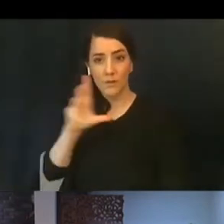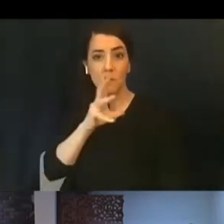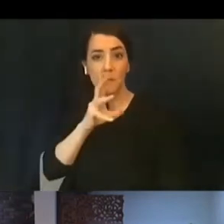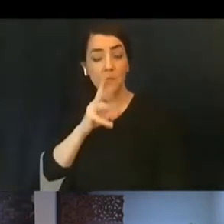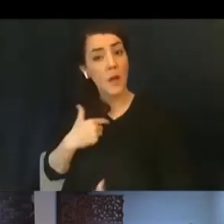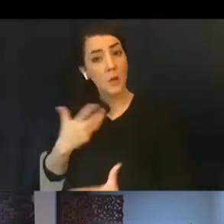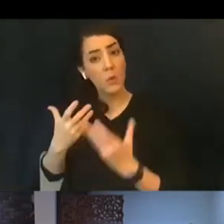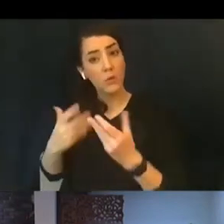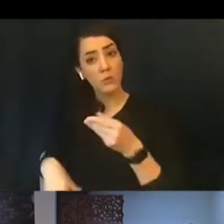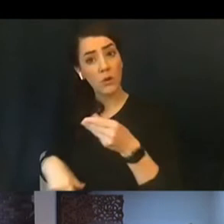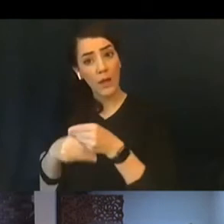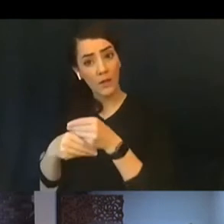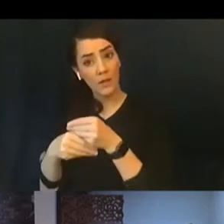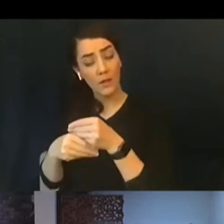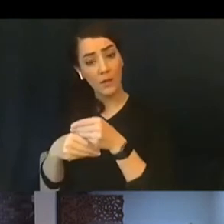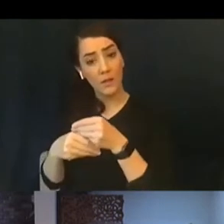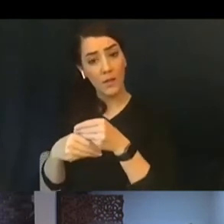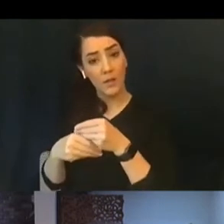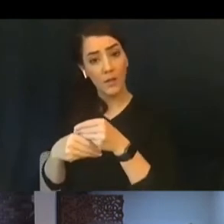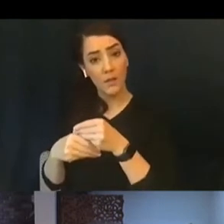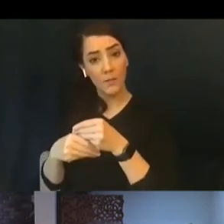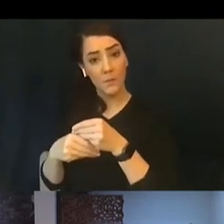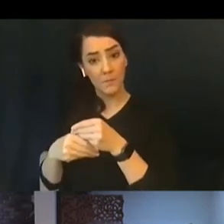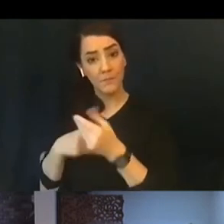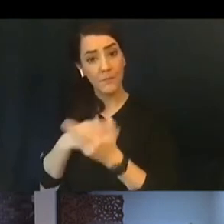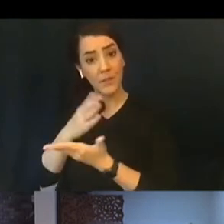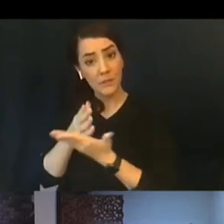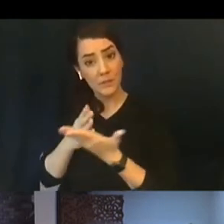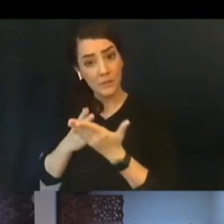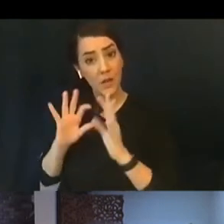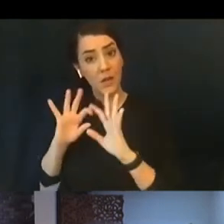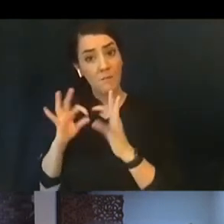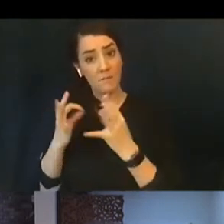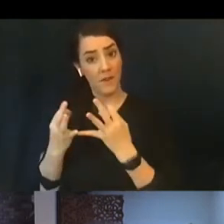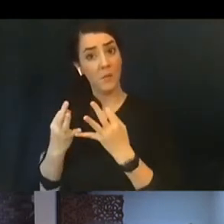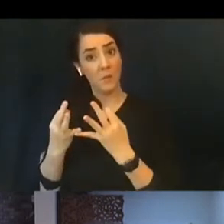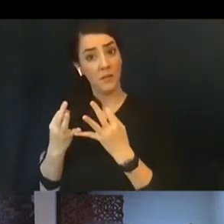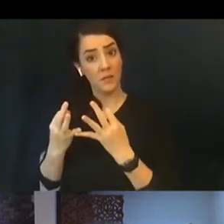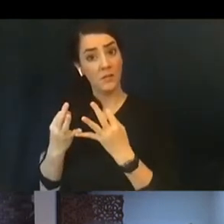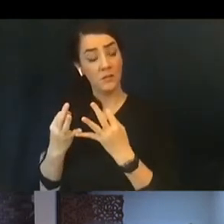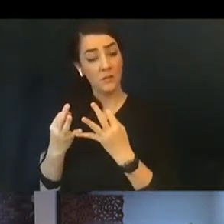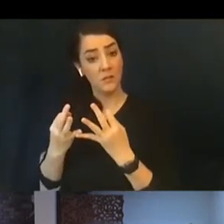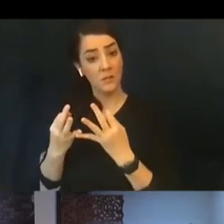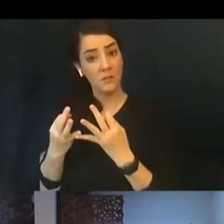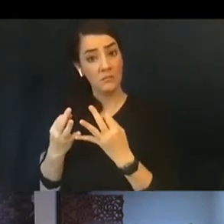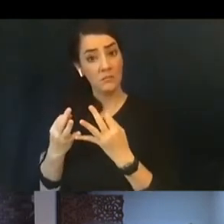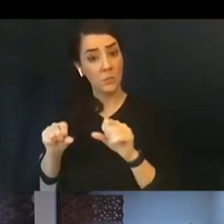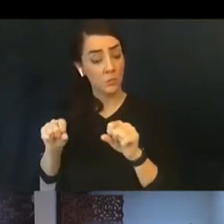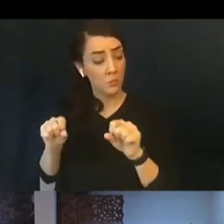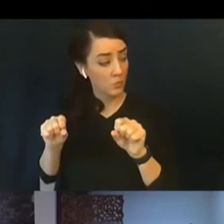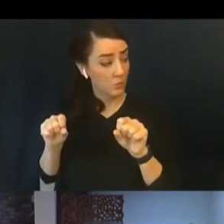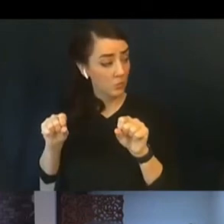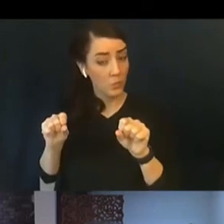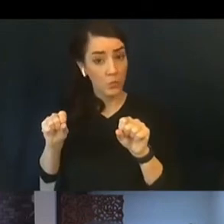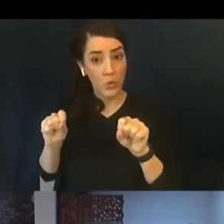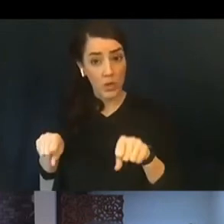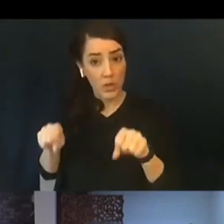some families, it's a known fact, were able to hide